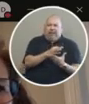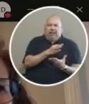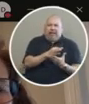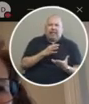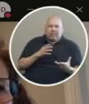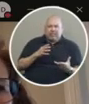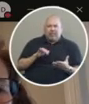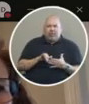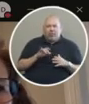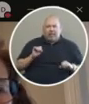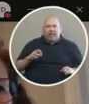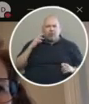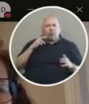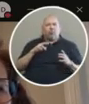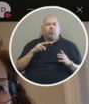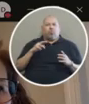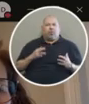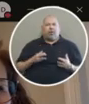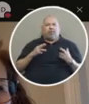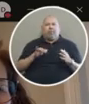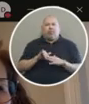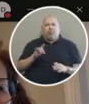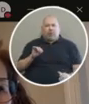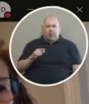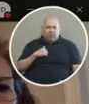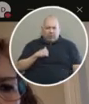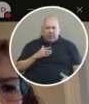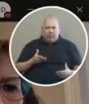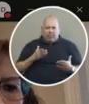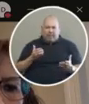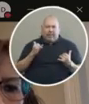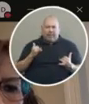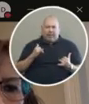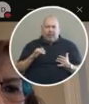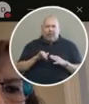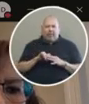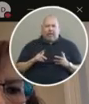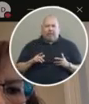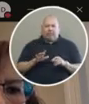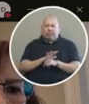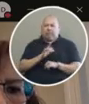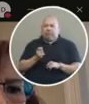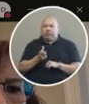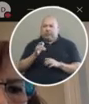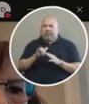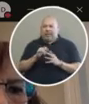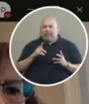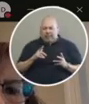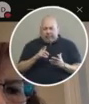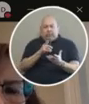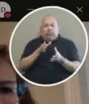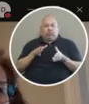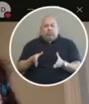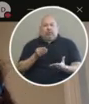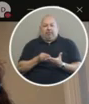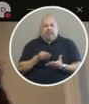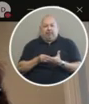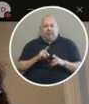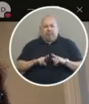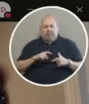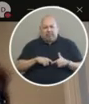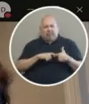feasible things that we can recommend, that we can do, that we can implement now, and not completely doing away with that dedicated street funding, but suspending